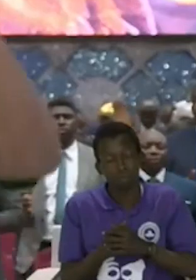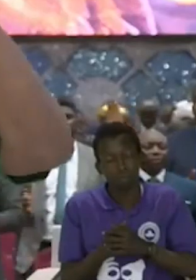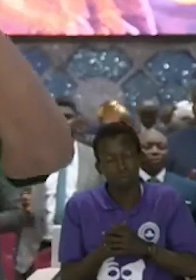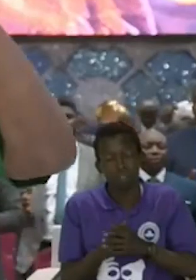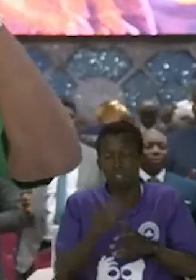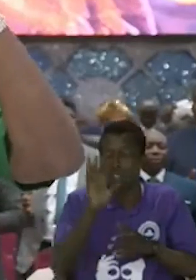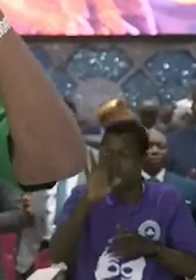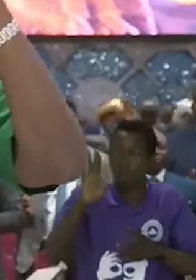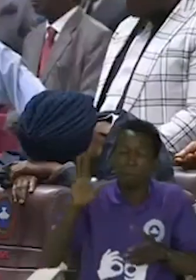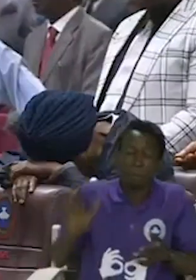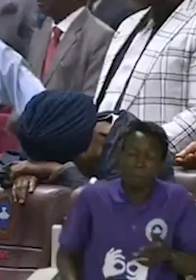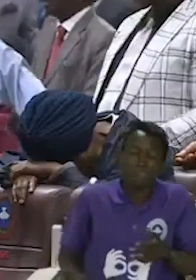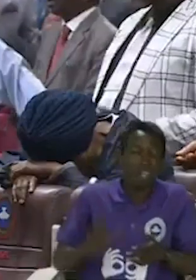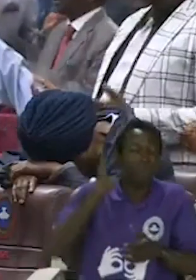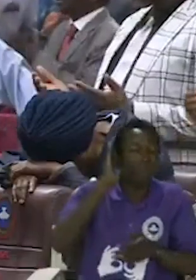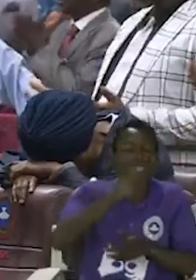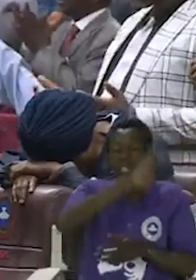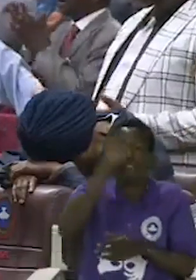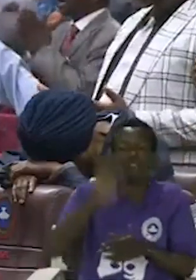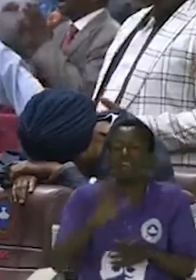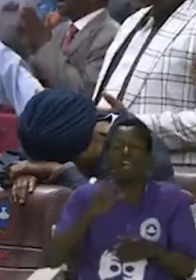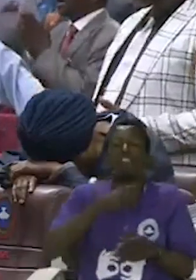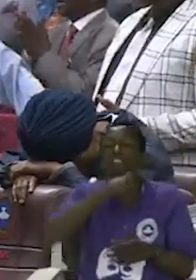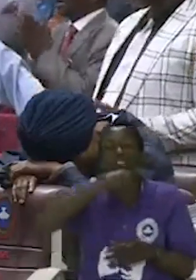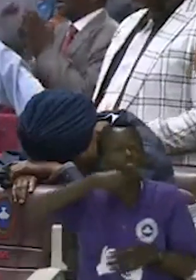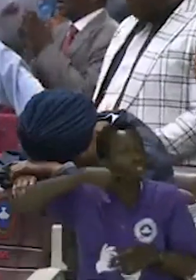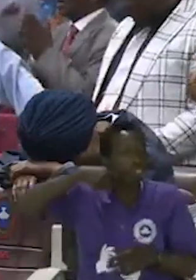Your pocket will never be dry.